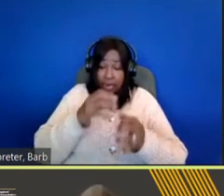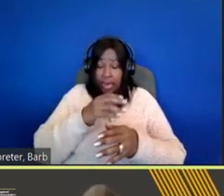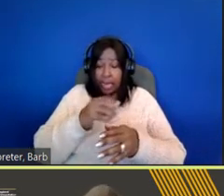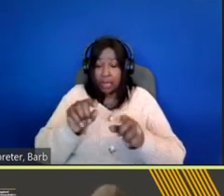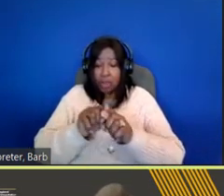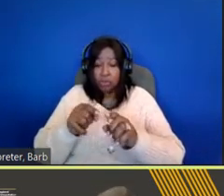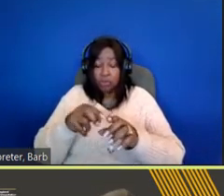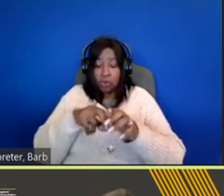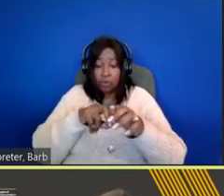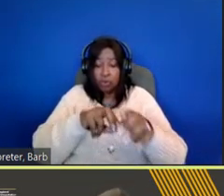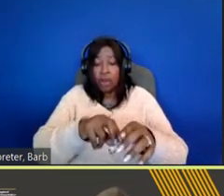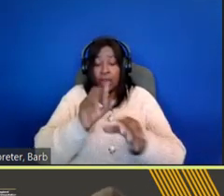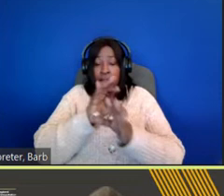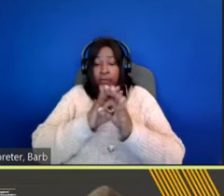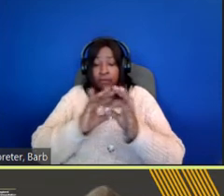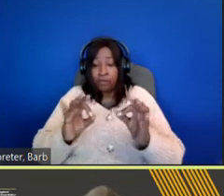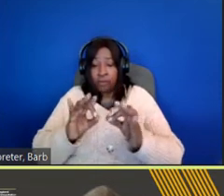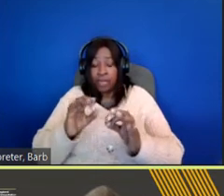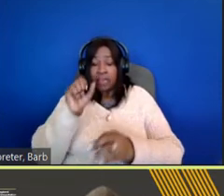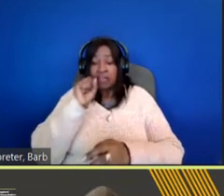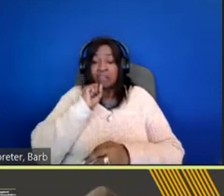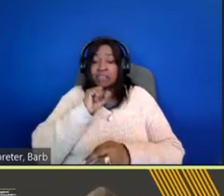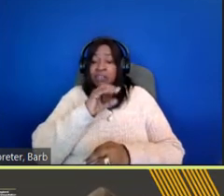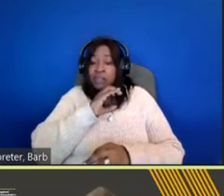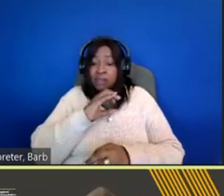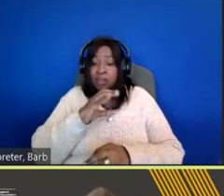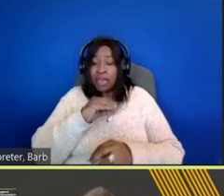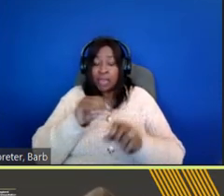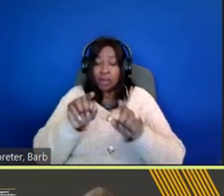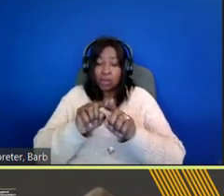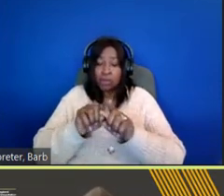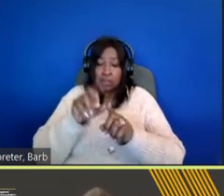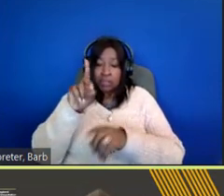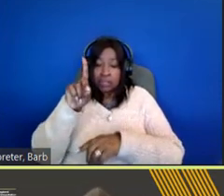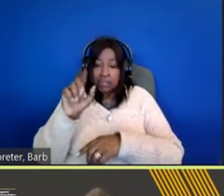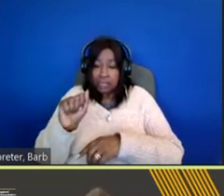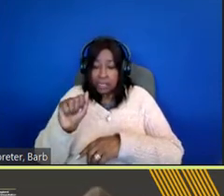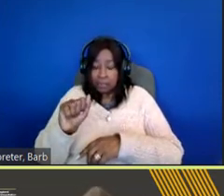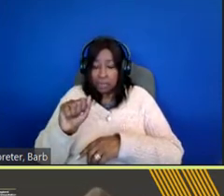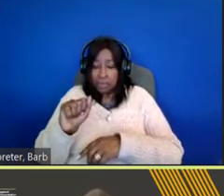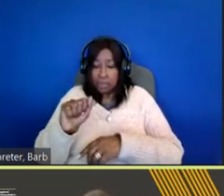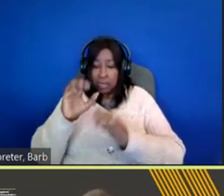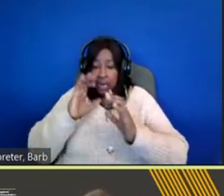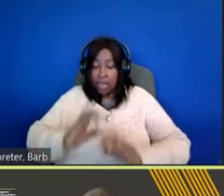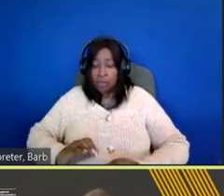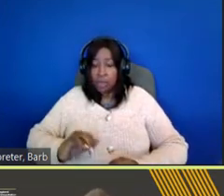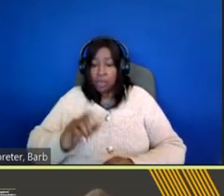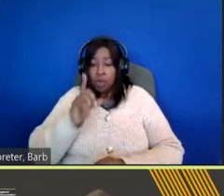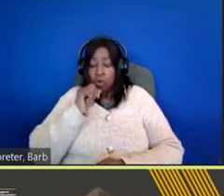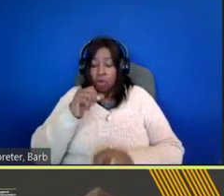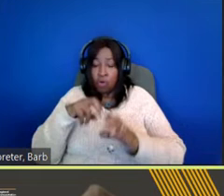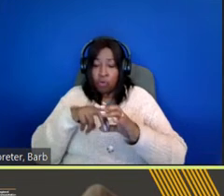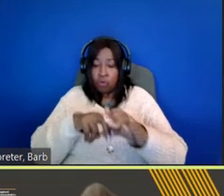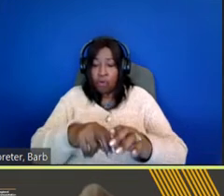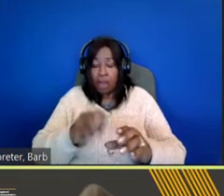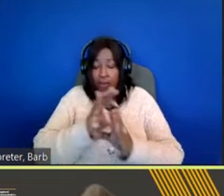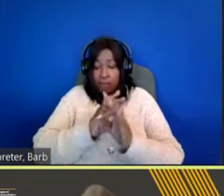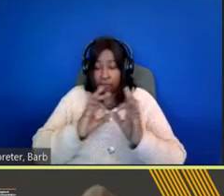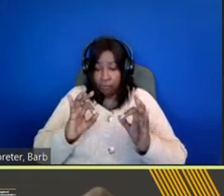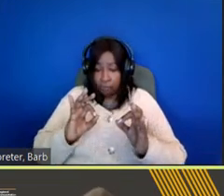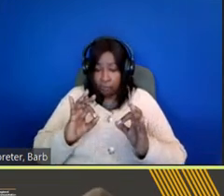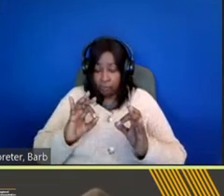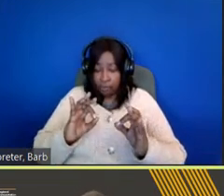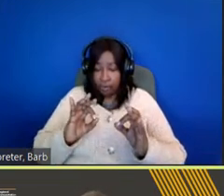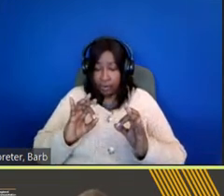ride-free senior as well as disabled customers who ride for free.